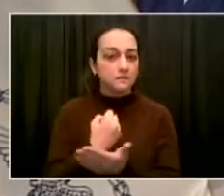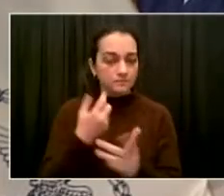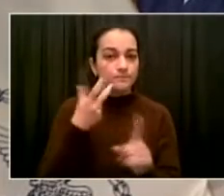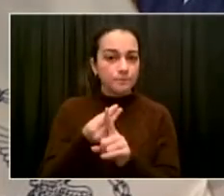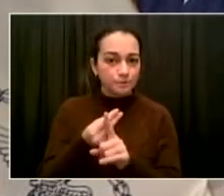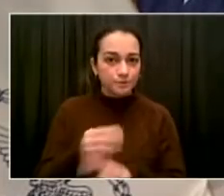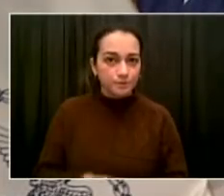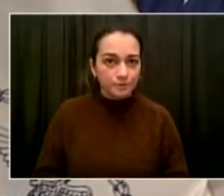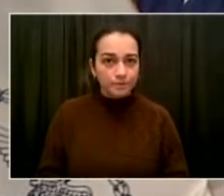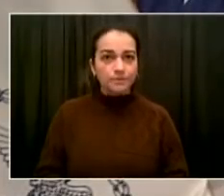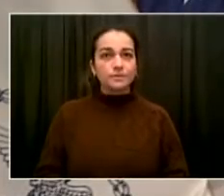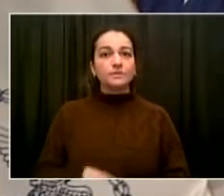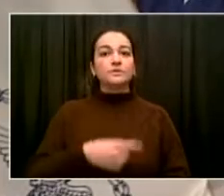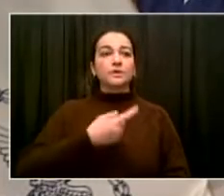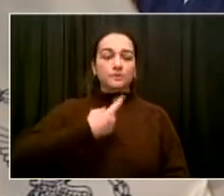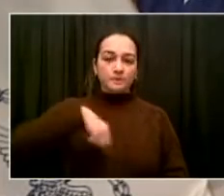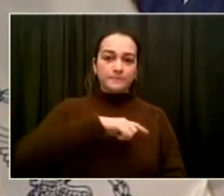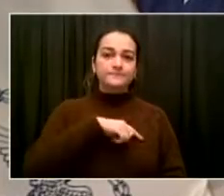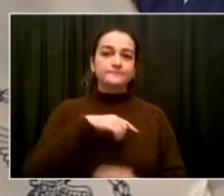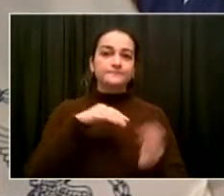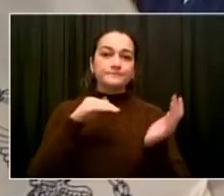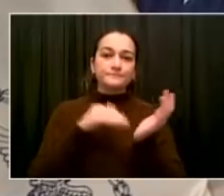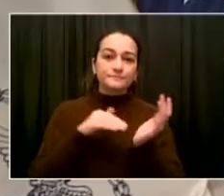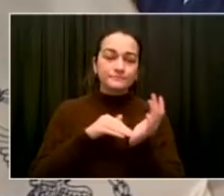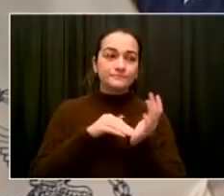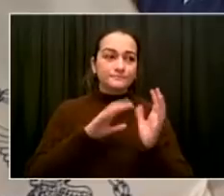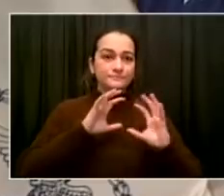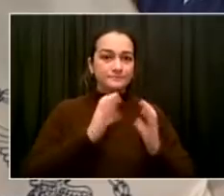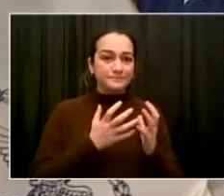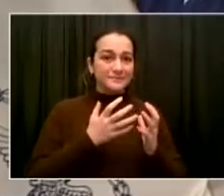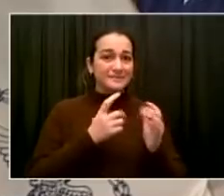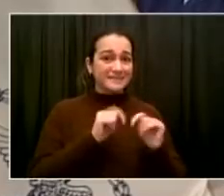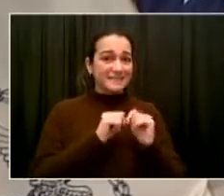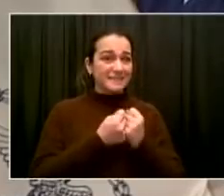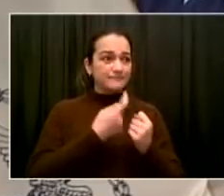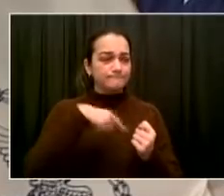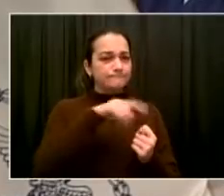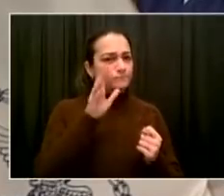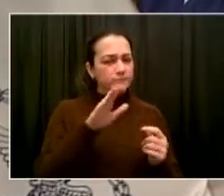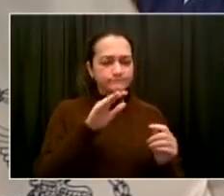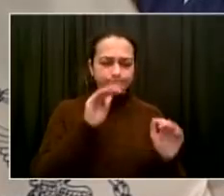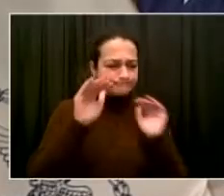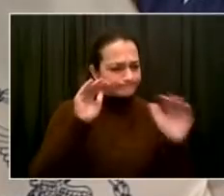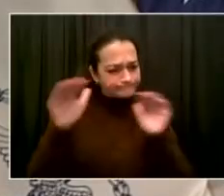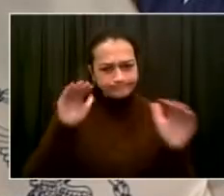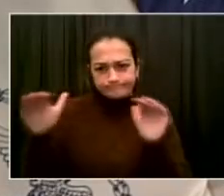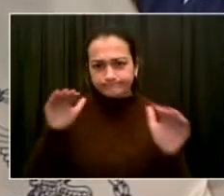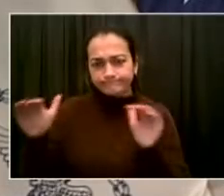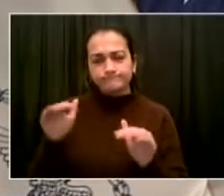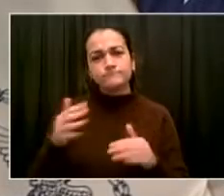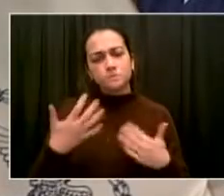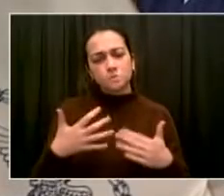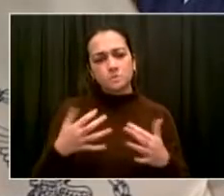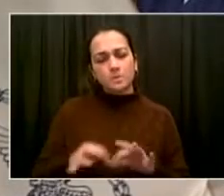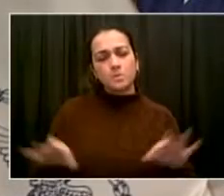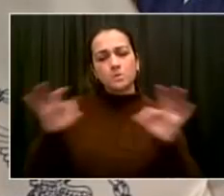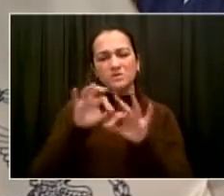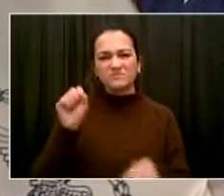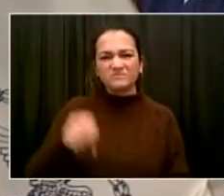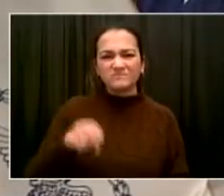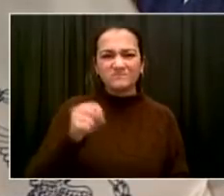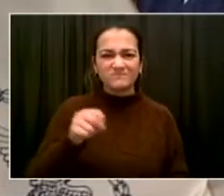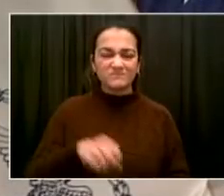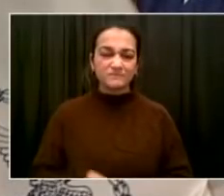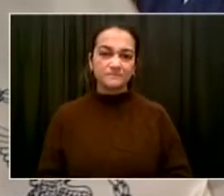safely. We're also going to focus on nursing homes. Our health department is coordinating rapid access to booster